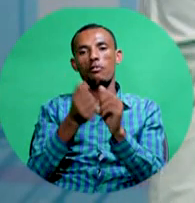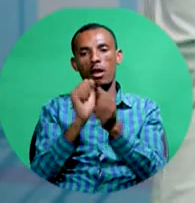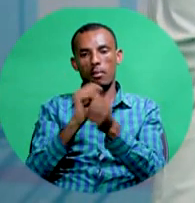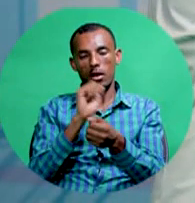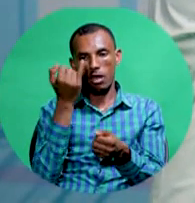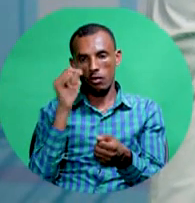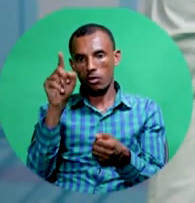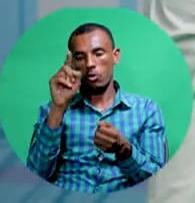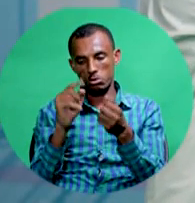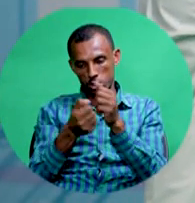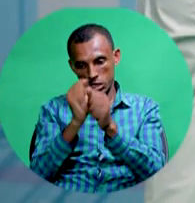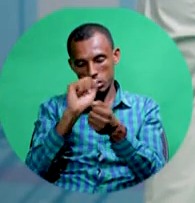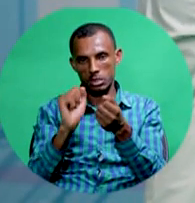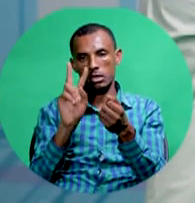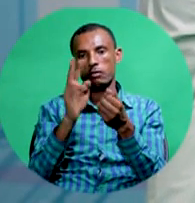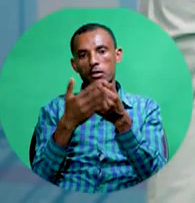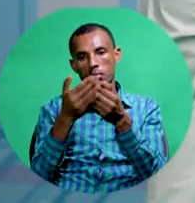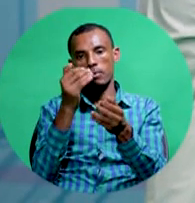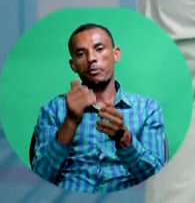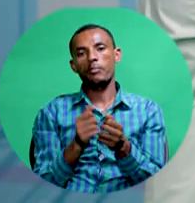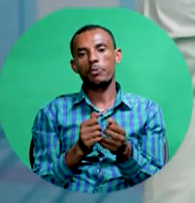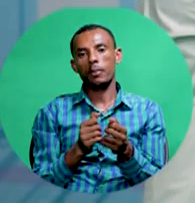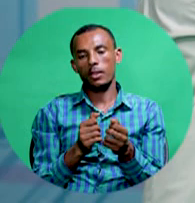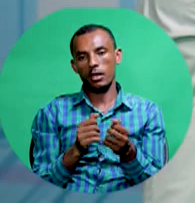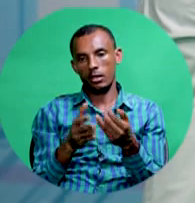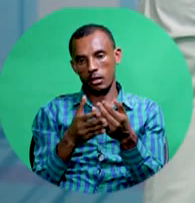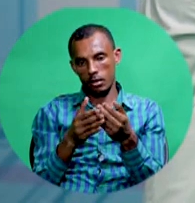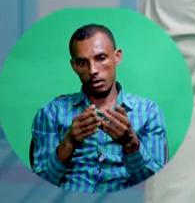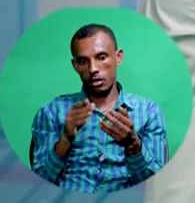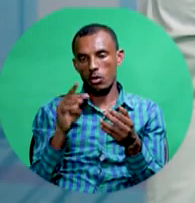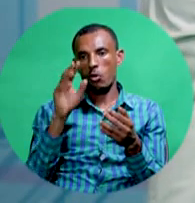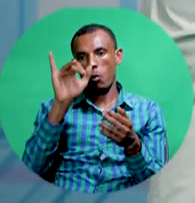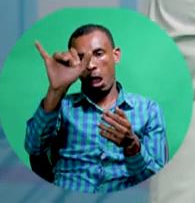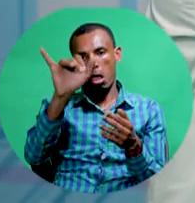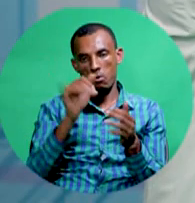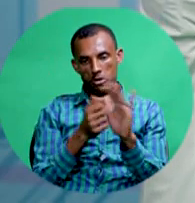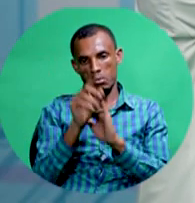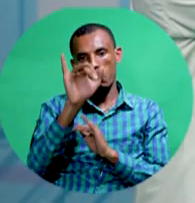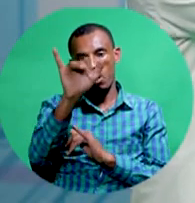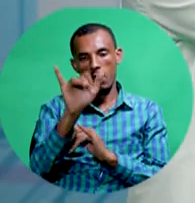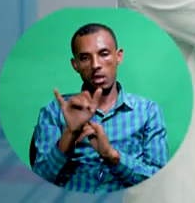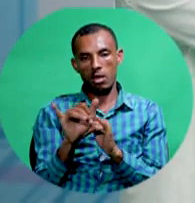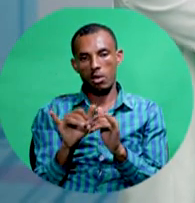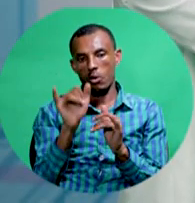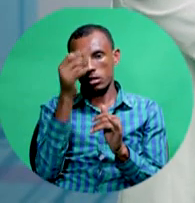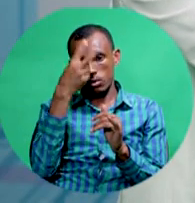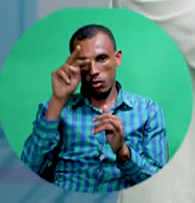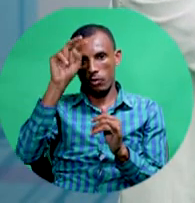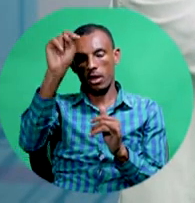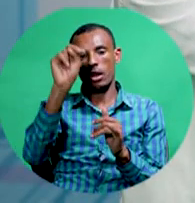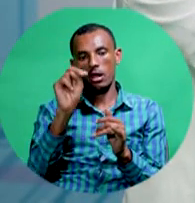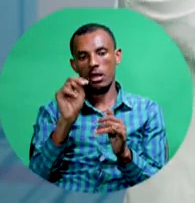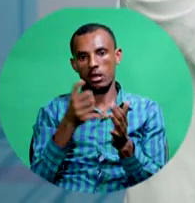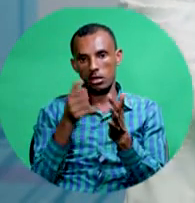you change this into a single variable it becomes some power some maybe y if you say y the power of n so this it becomes power